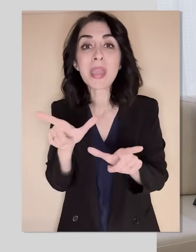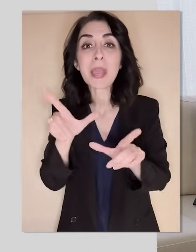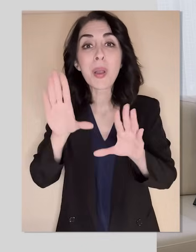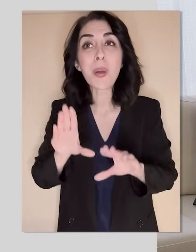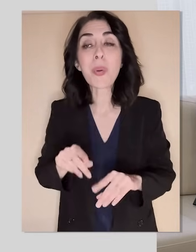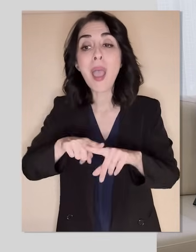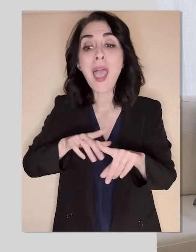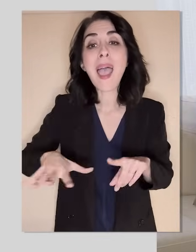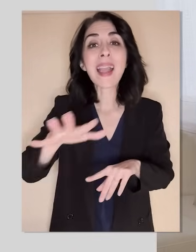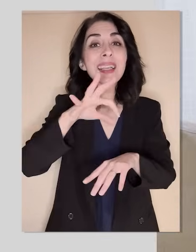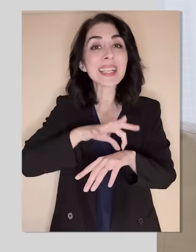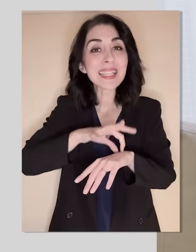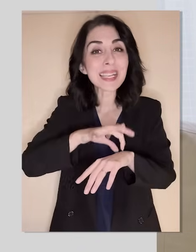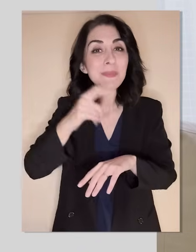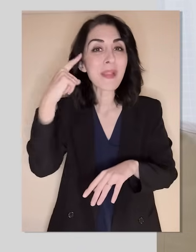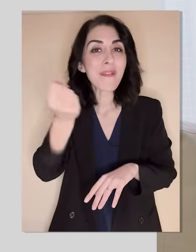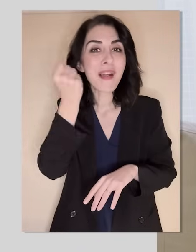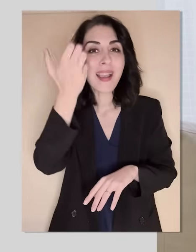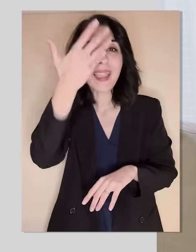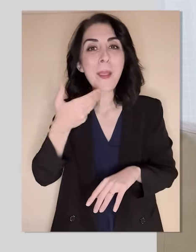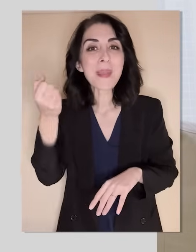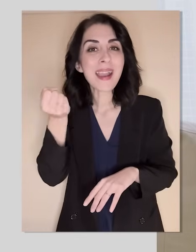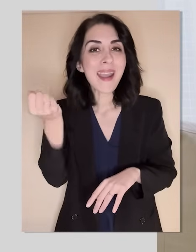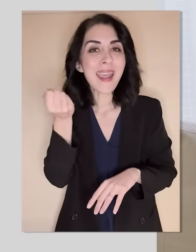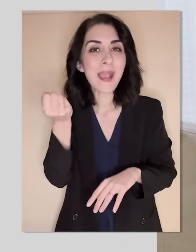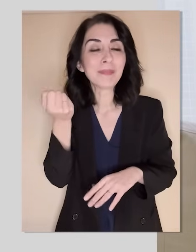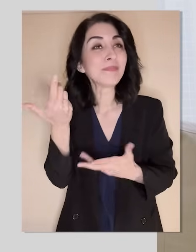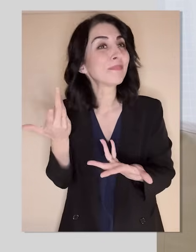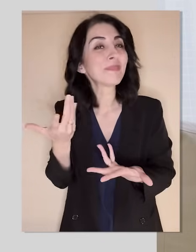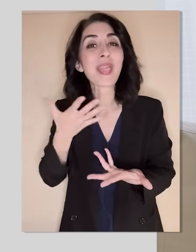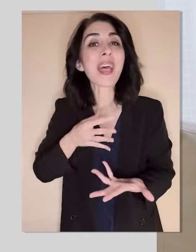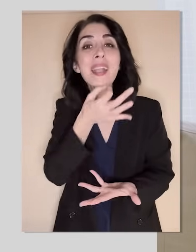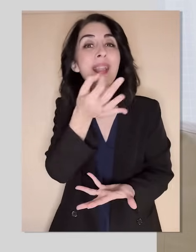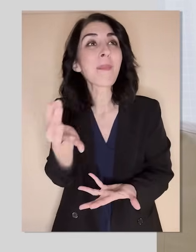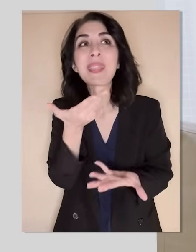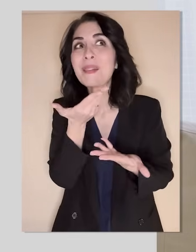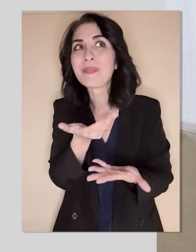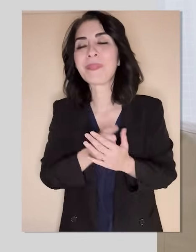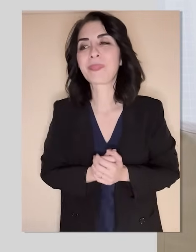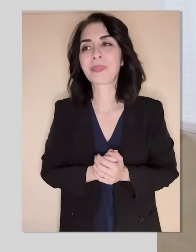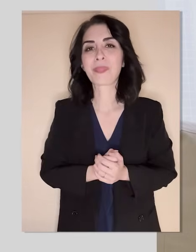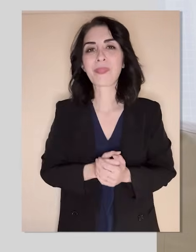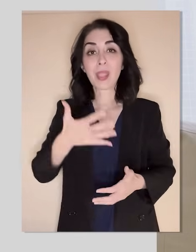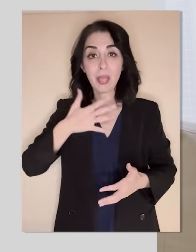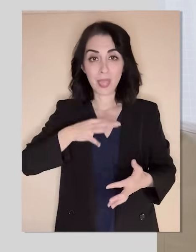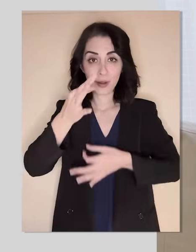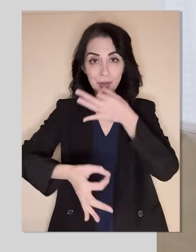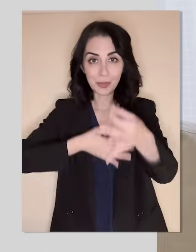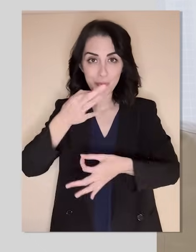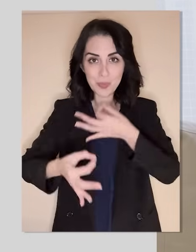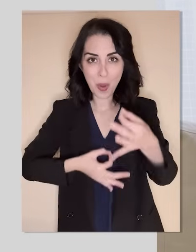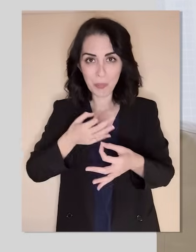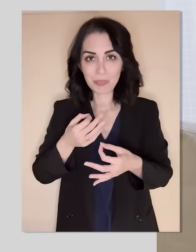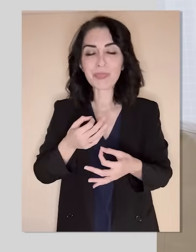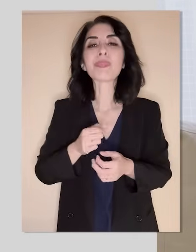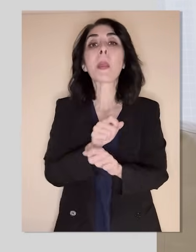about migraine? I think the message to pass to patients who might be watching this, they may